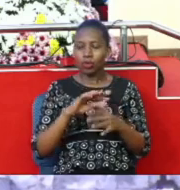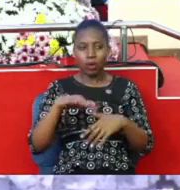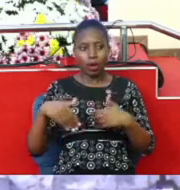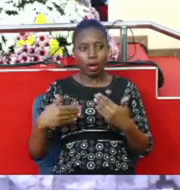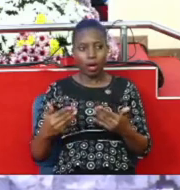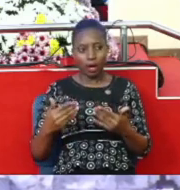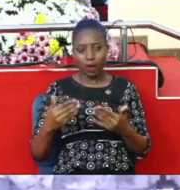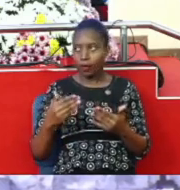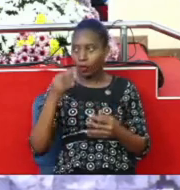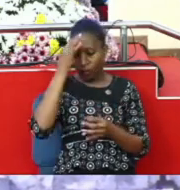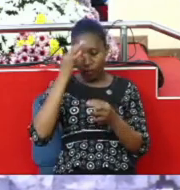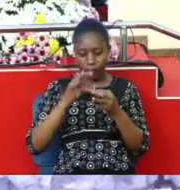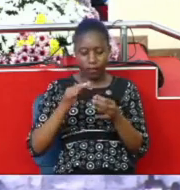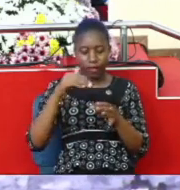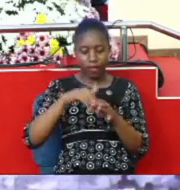of sin.